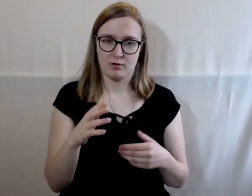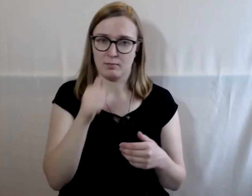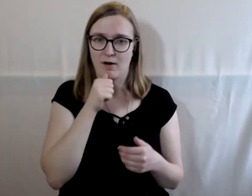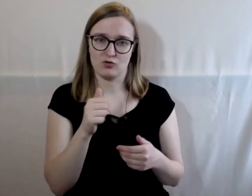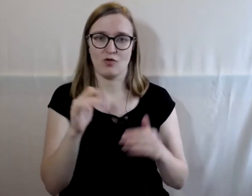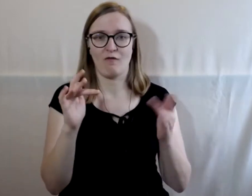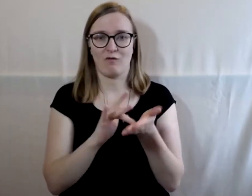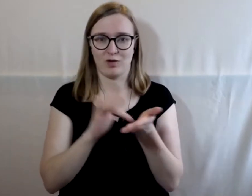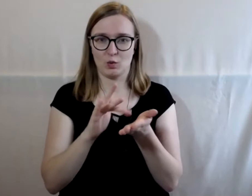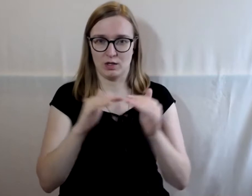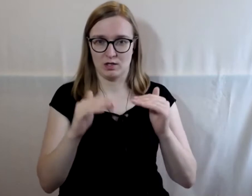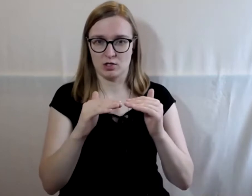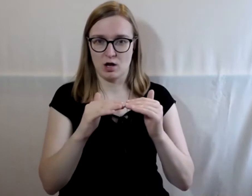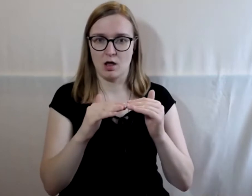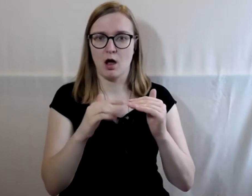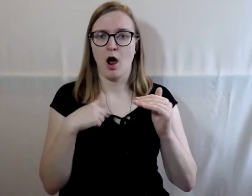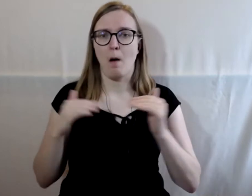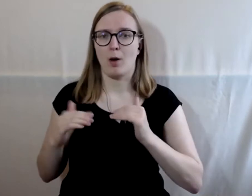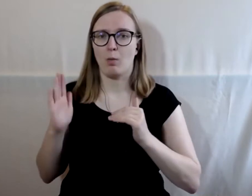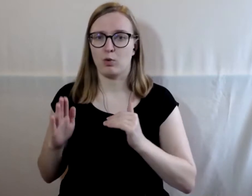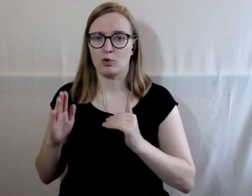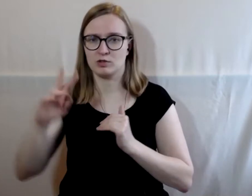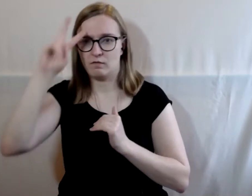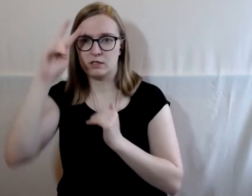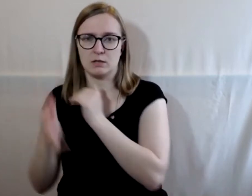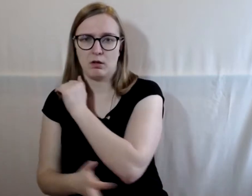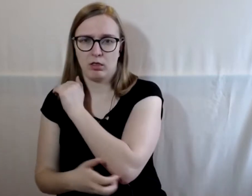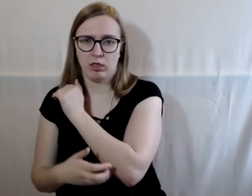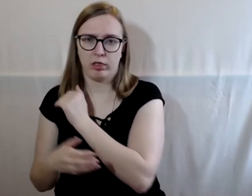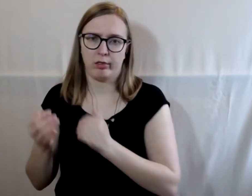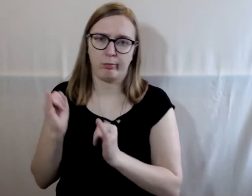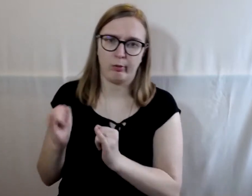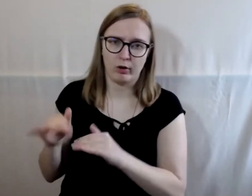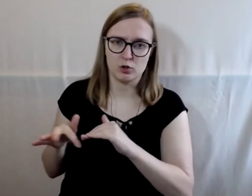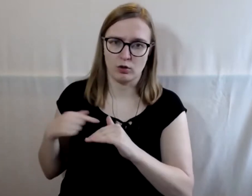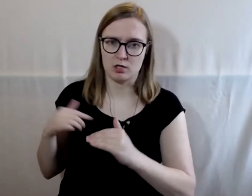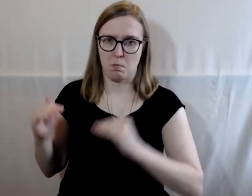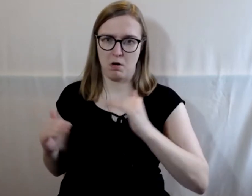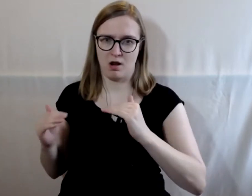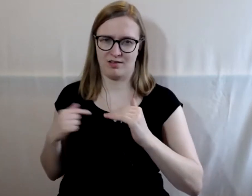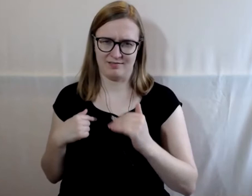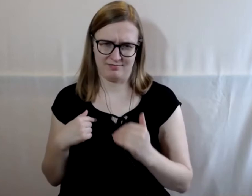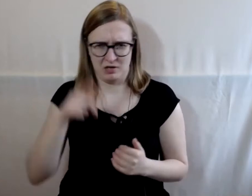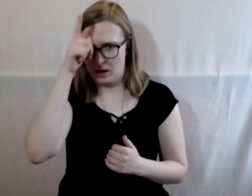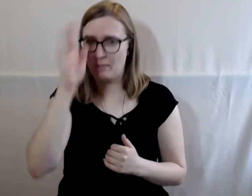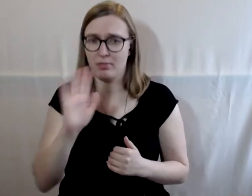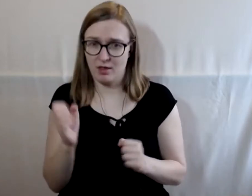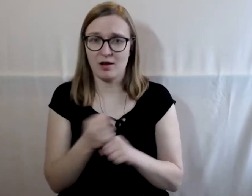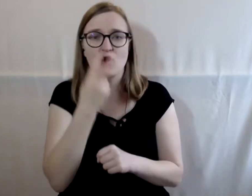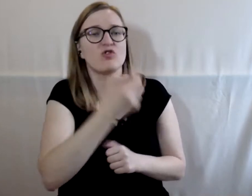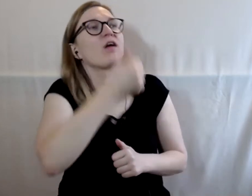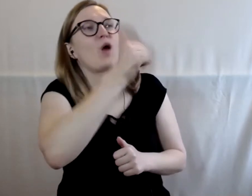than you in PISA, for example. It just, if I was a journalist, I'd be saying, oh, I see,